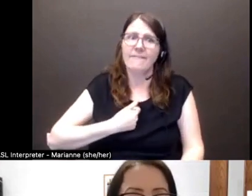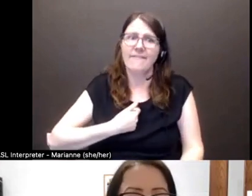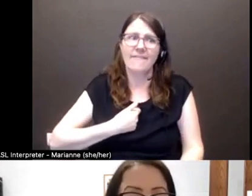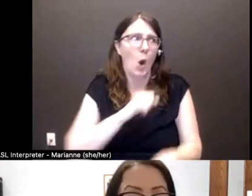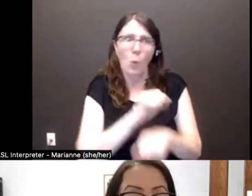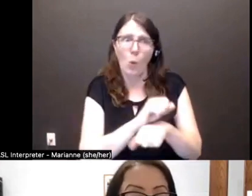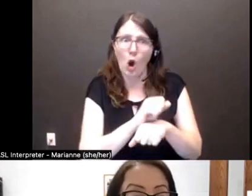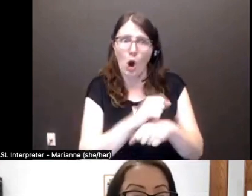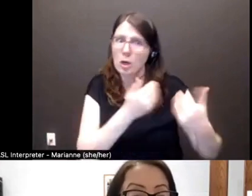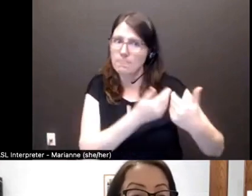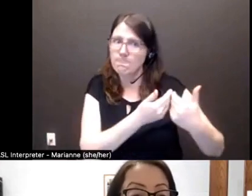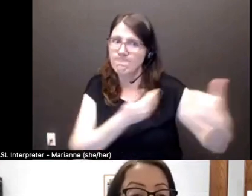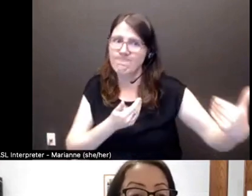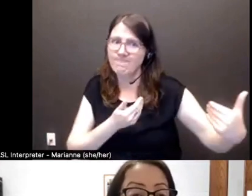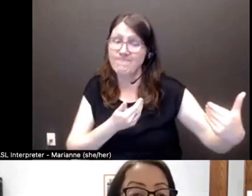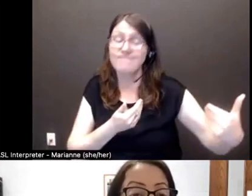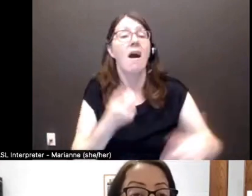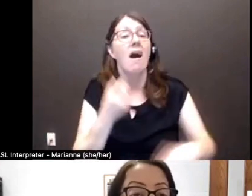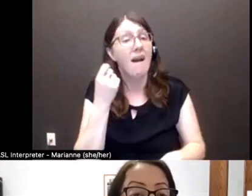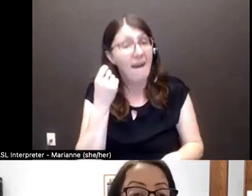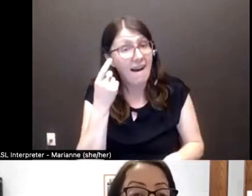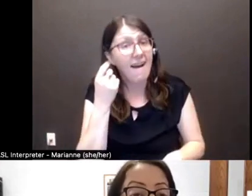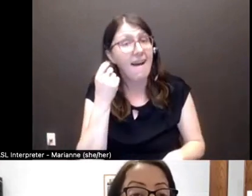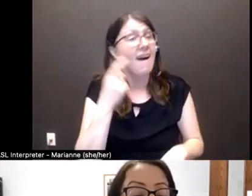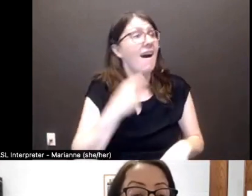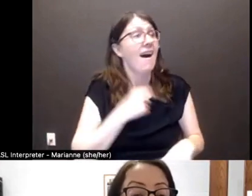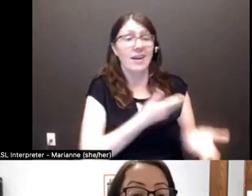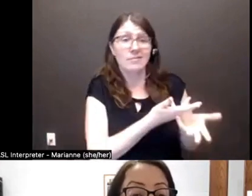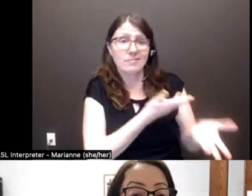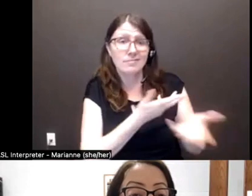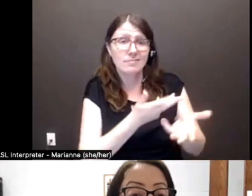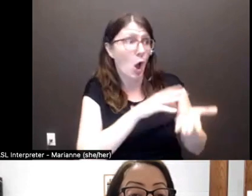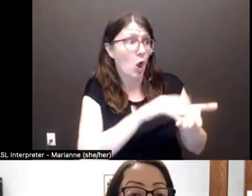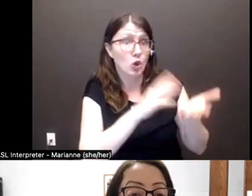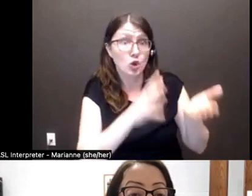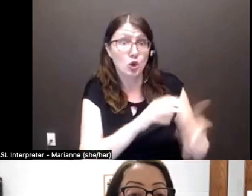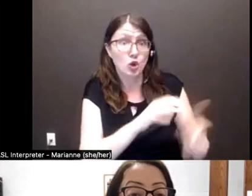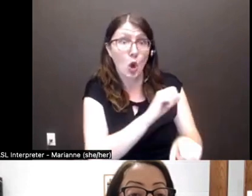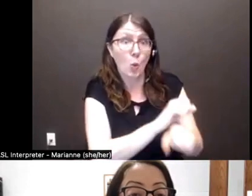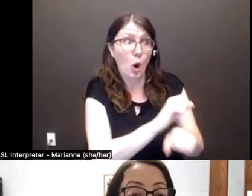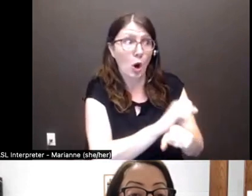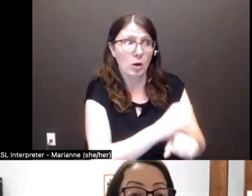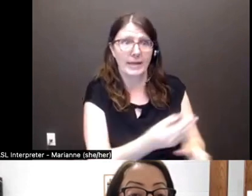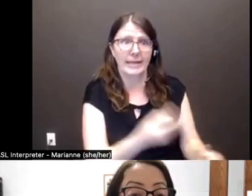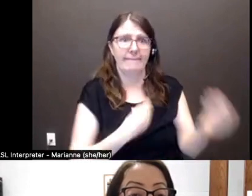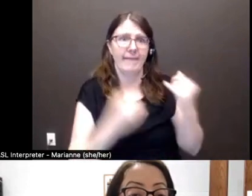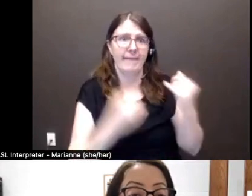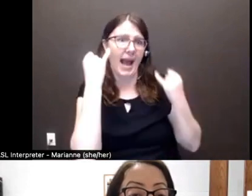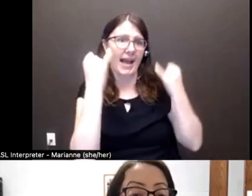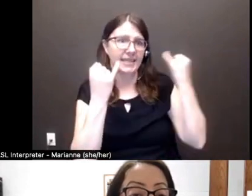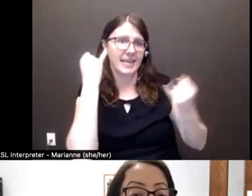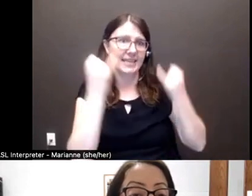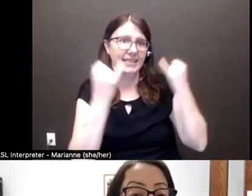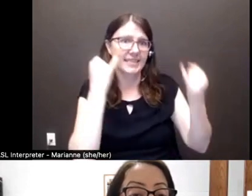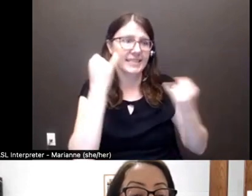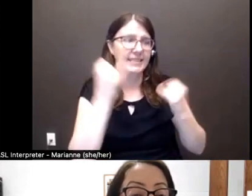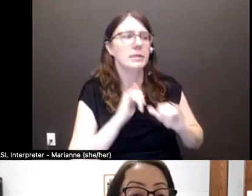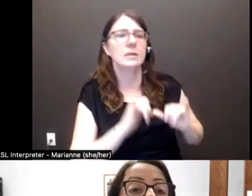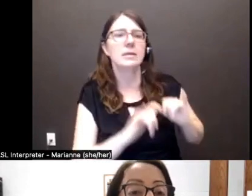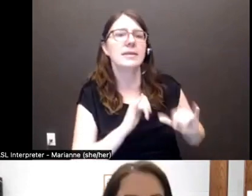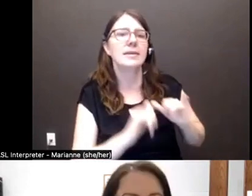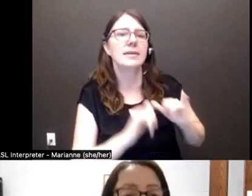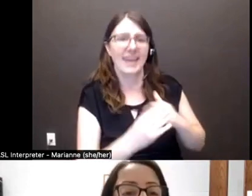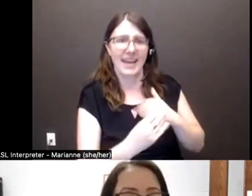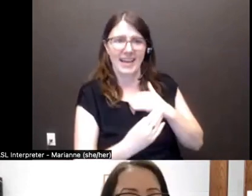lot by the learners I have. And a lot of it, my focus at the